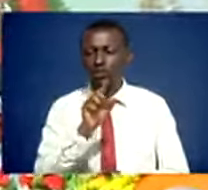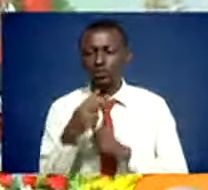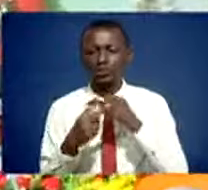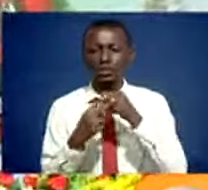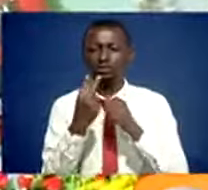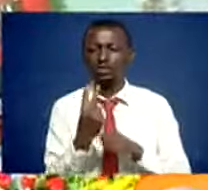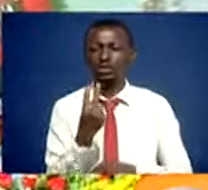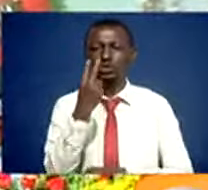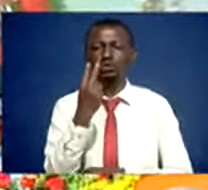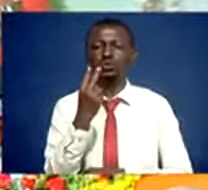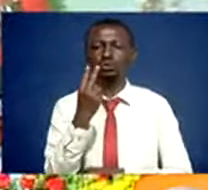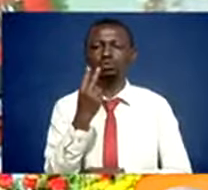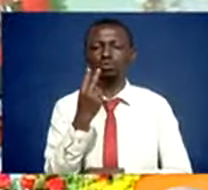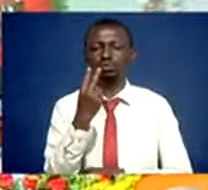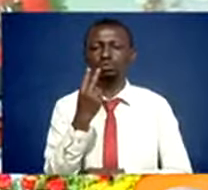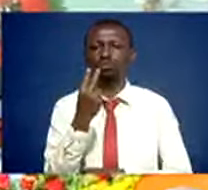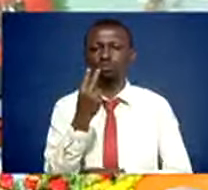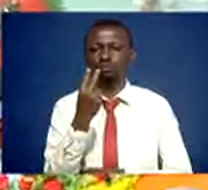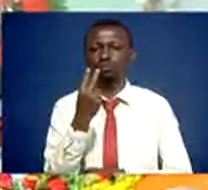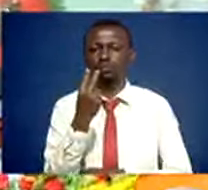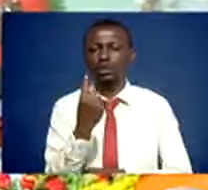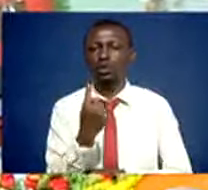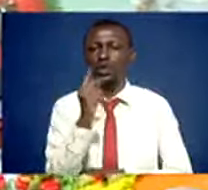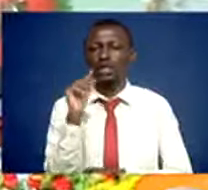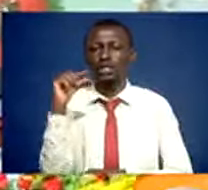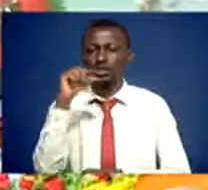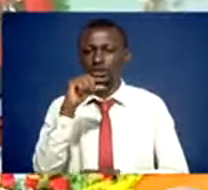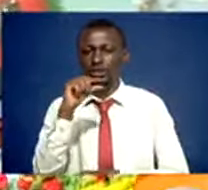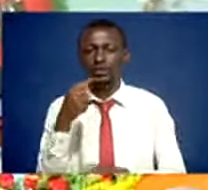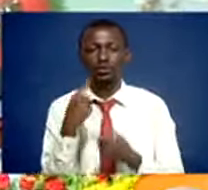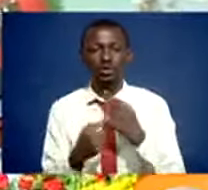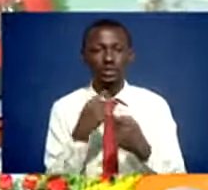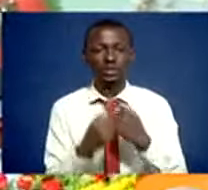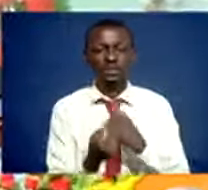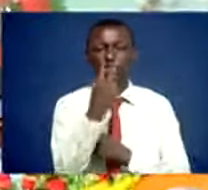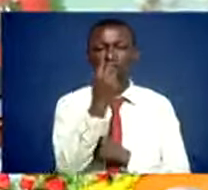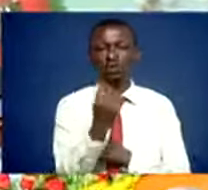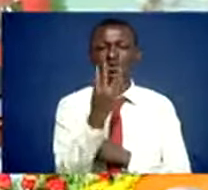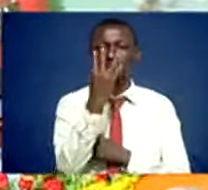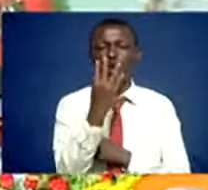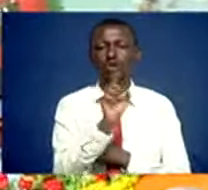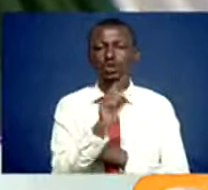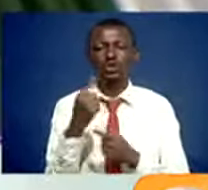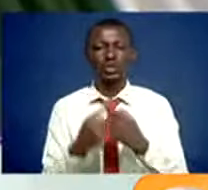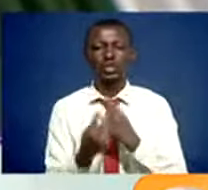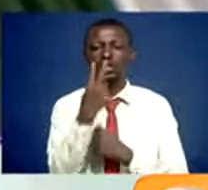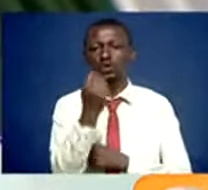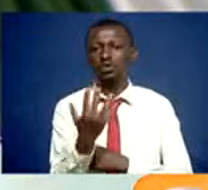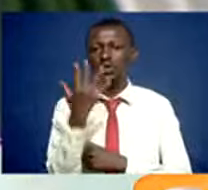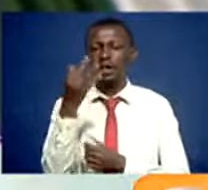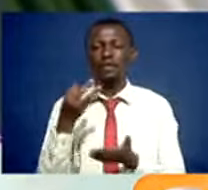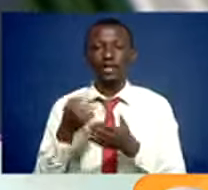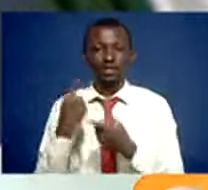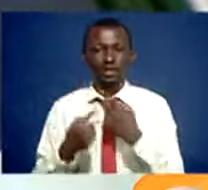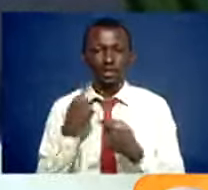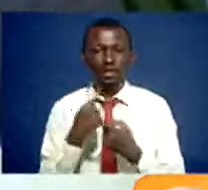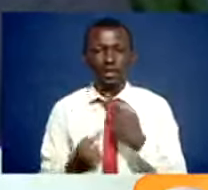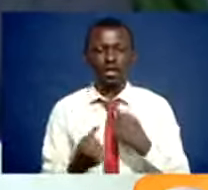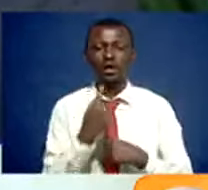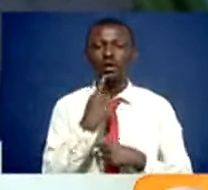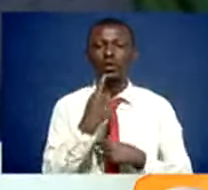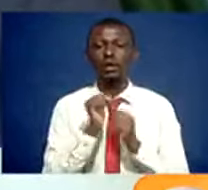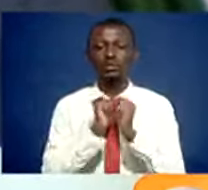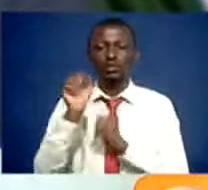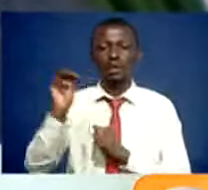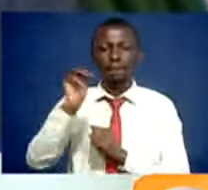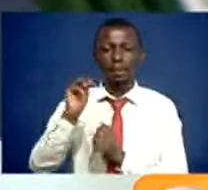72 shillings a kilo. In the 2024-2025 financial year, 150 million has been